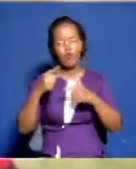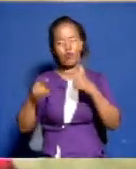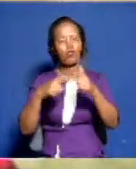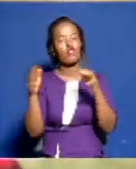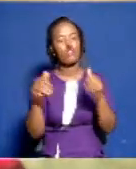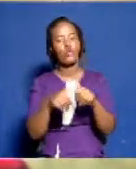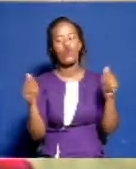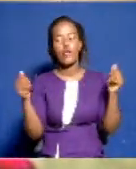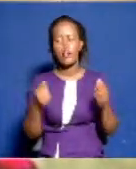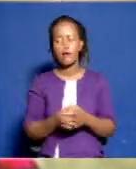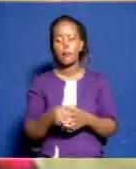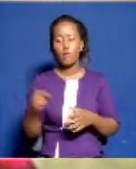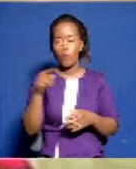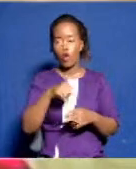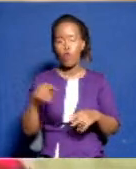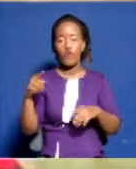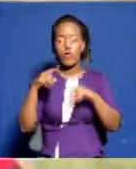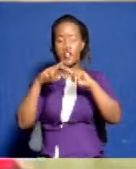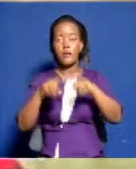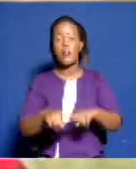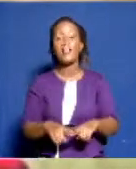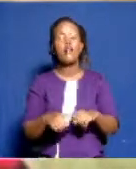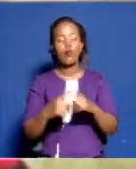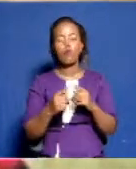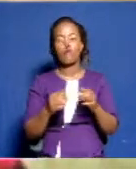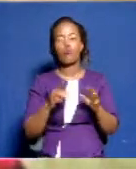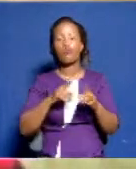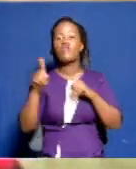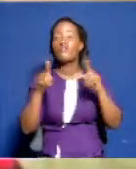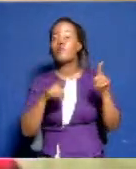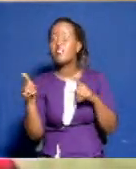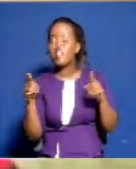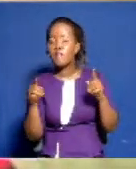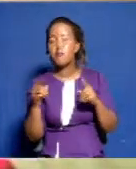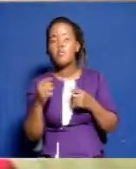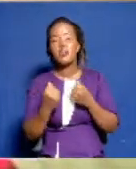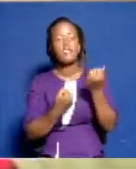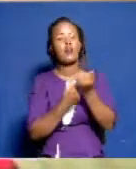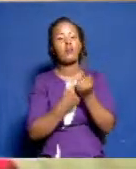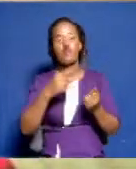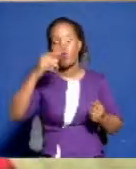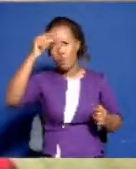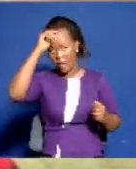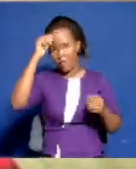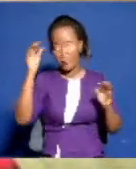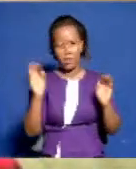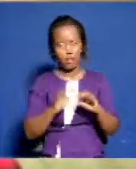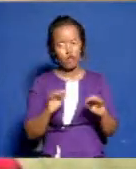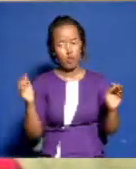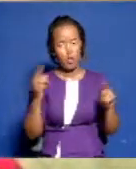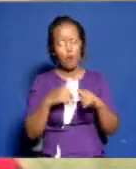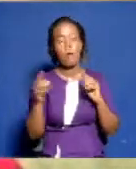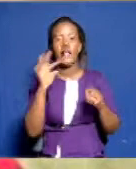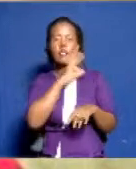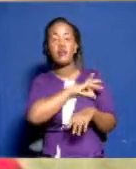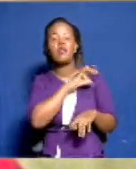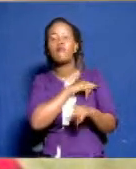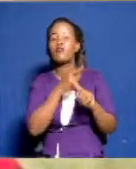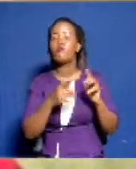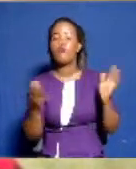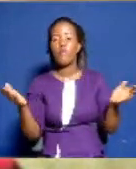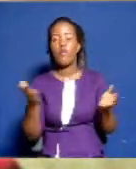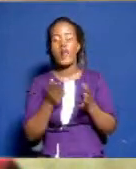tourism. Actually, we don't have a big number of support for the government, but we do depend for the tourists. But